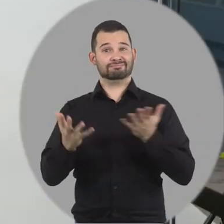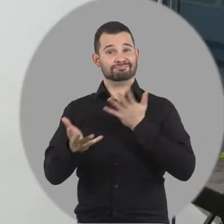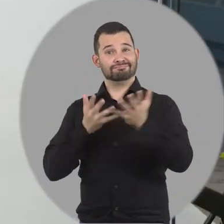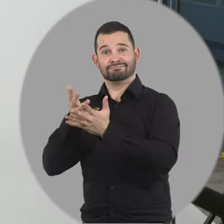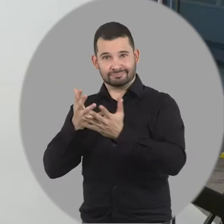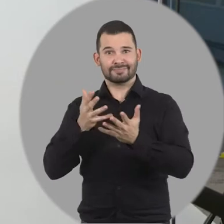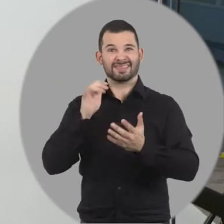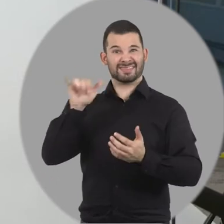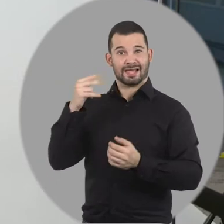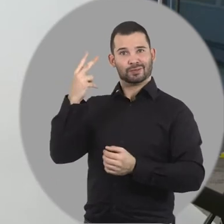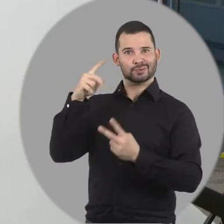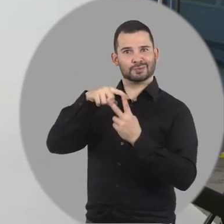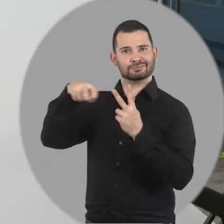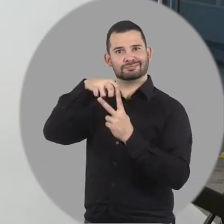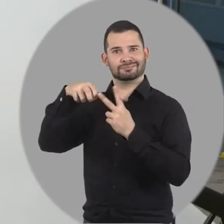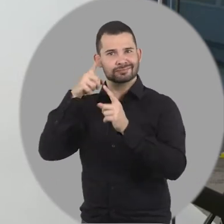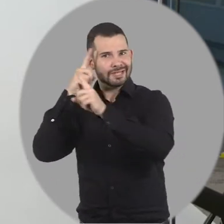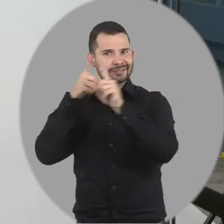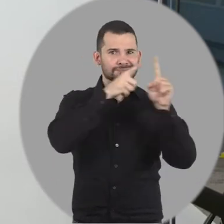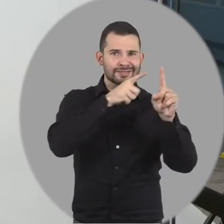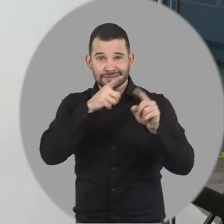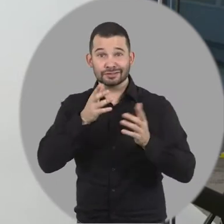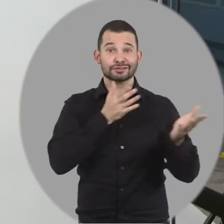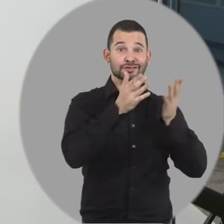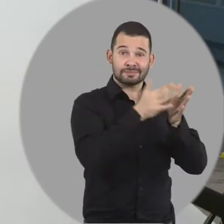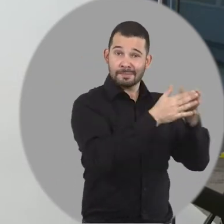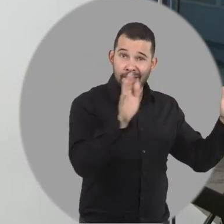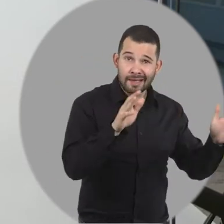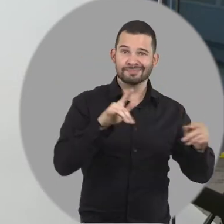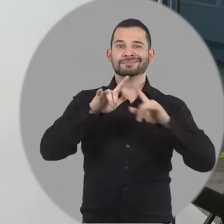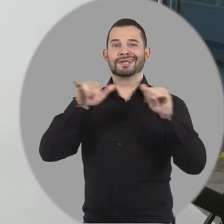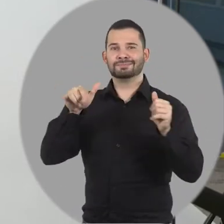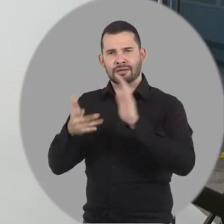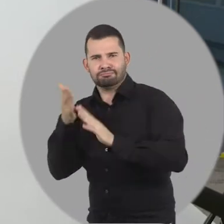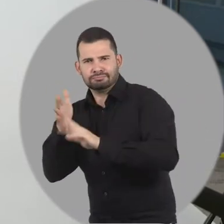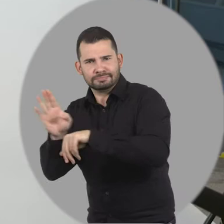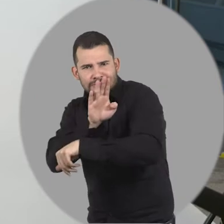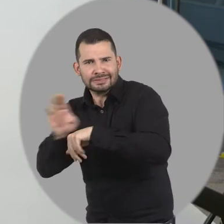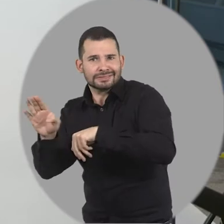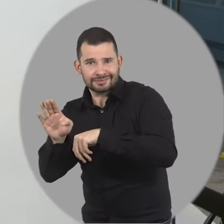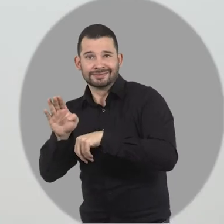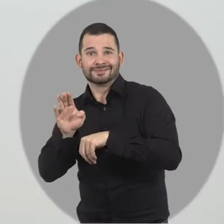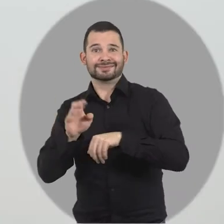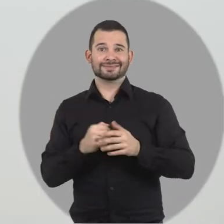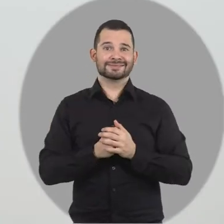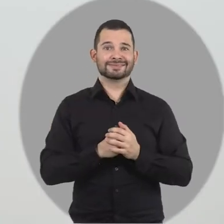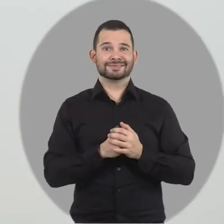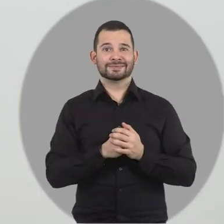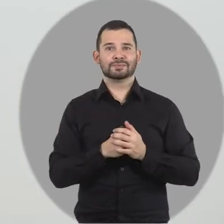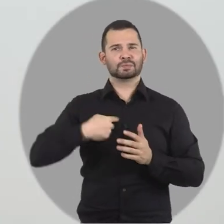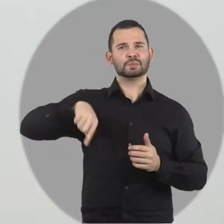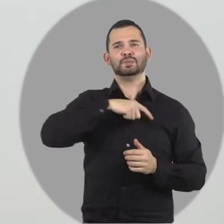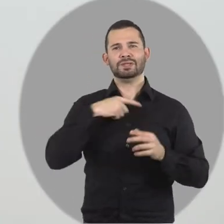experienced this dual mandate of serving the public and at the same time running a commercial business. With each